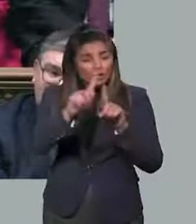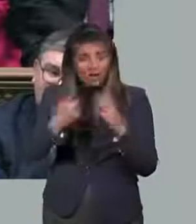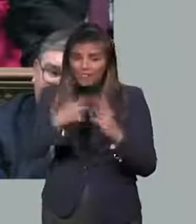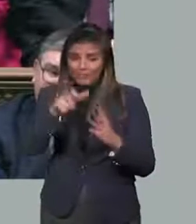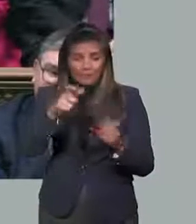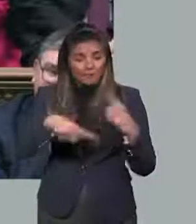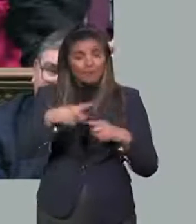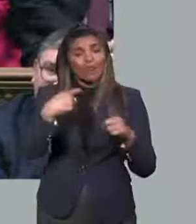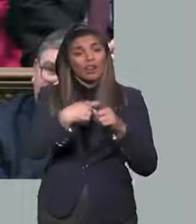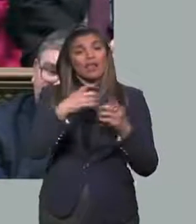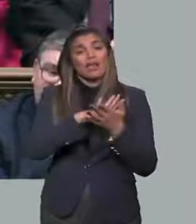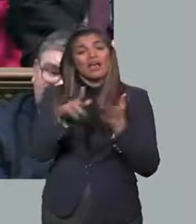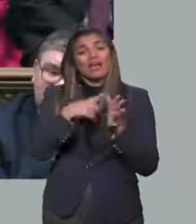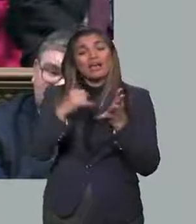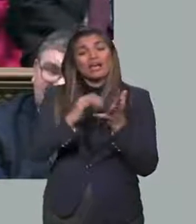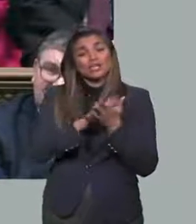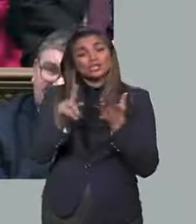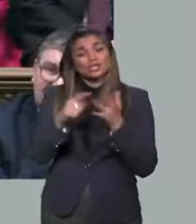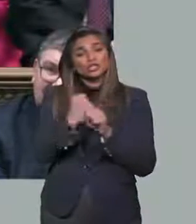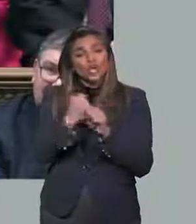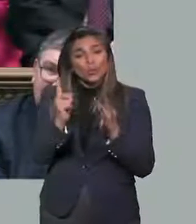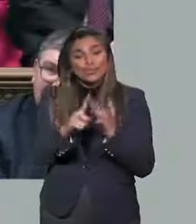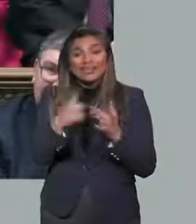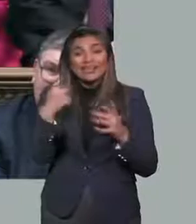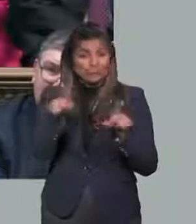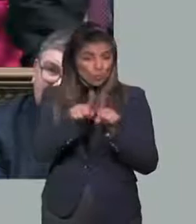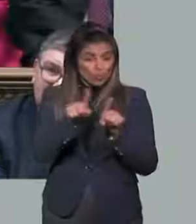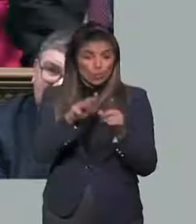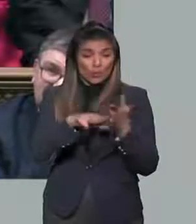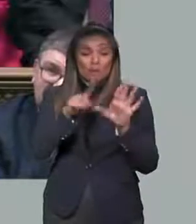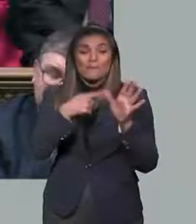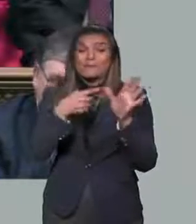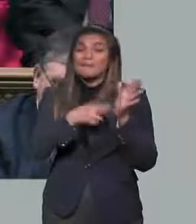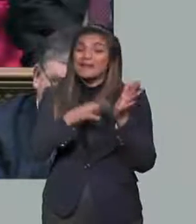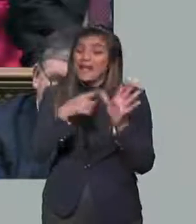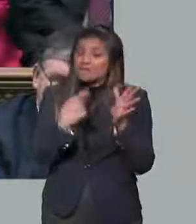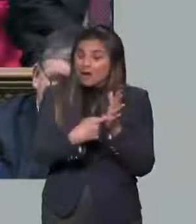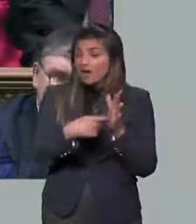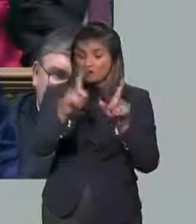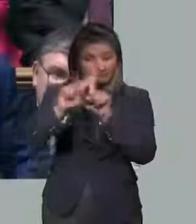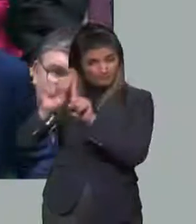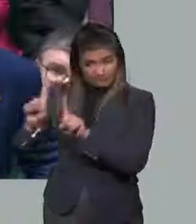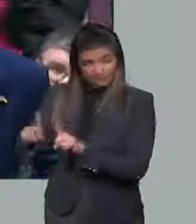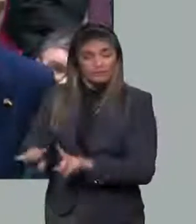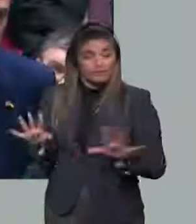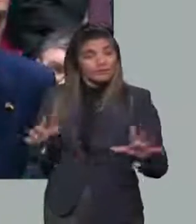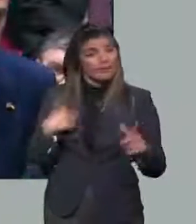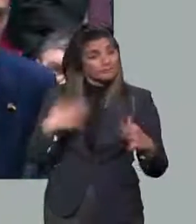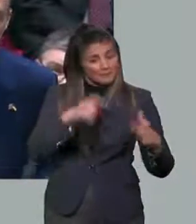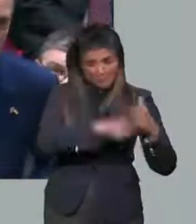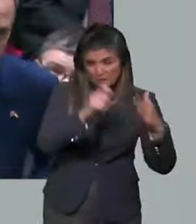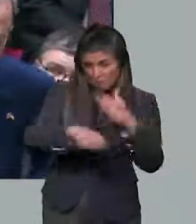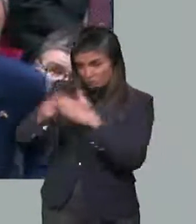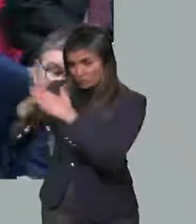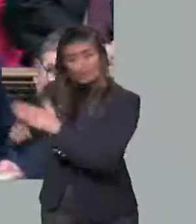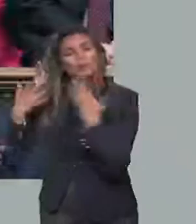the persecutors of the Myanmar minority and many others. It was this government,